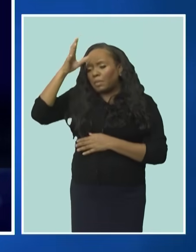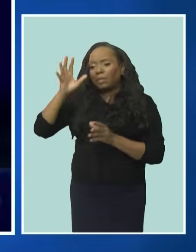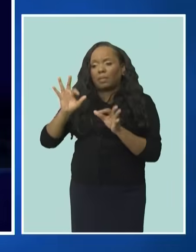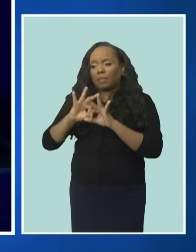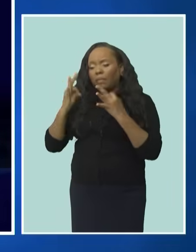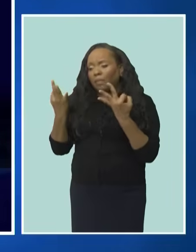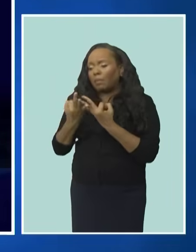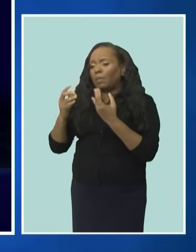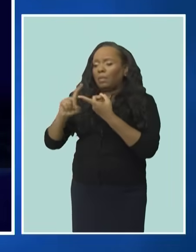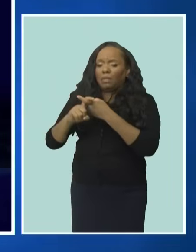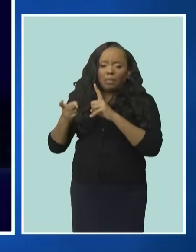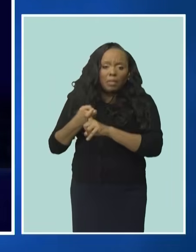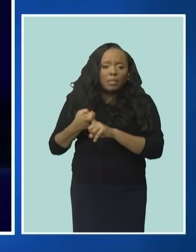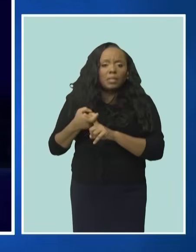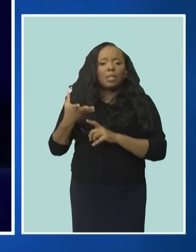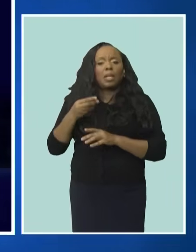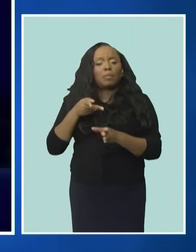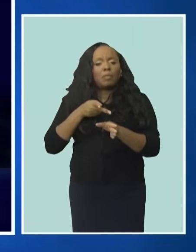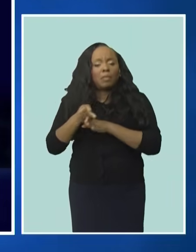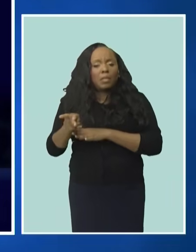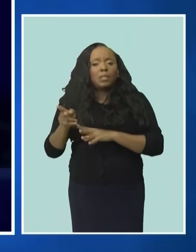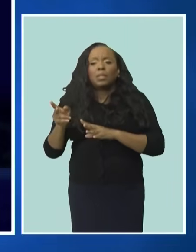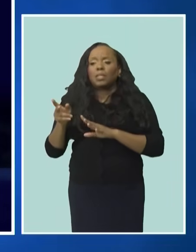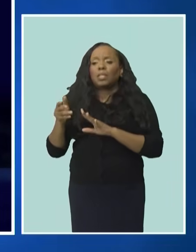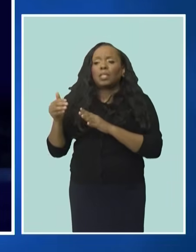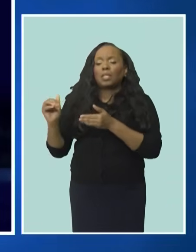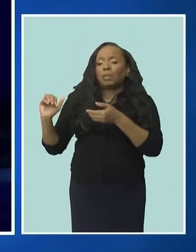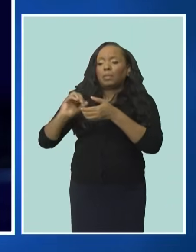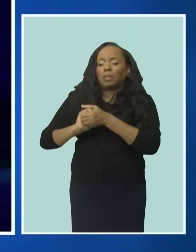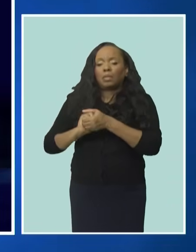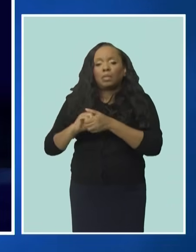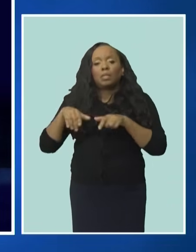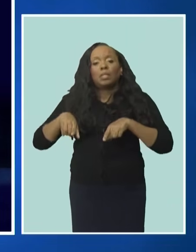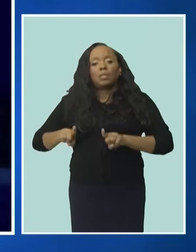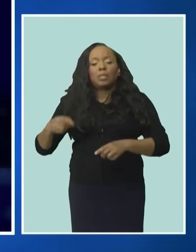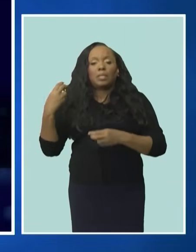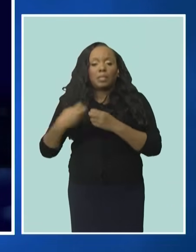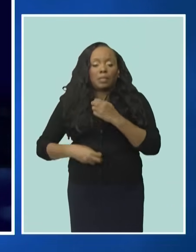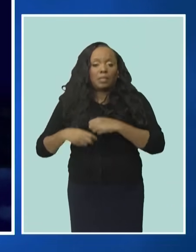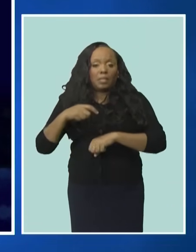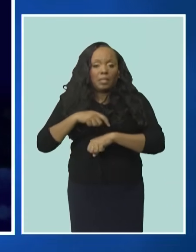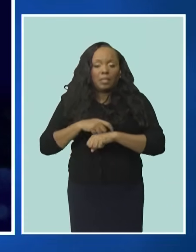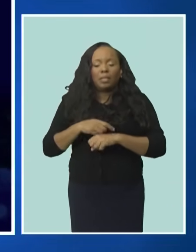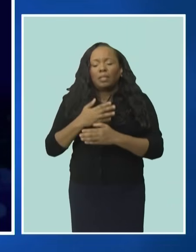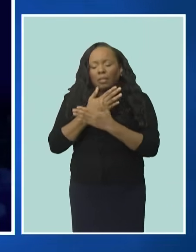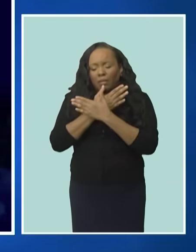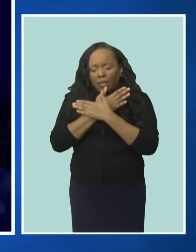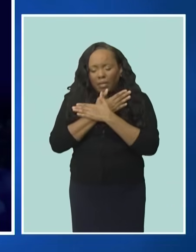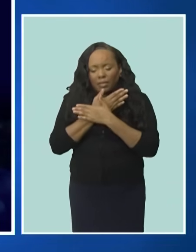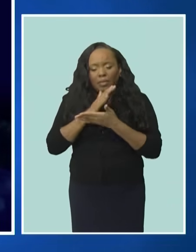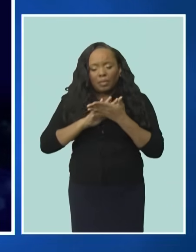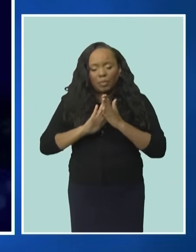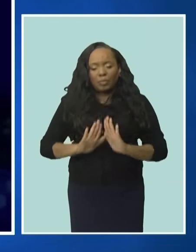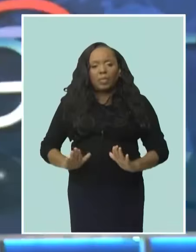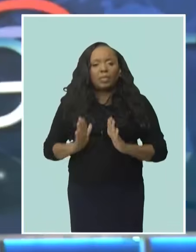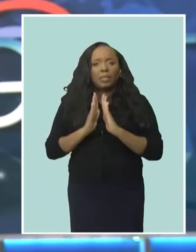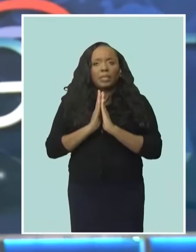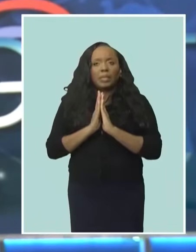family, friends, and professional colleagues during this difficult time. May he rest in